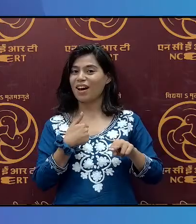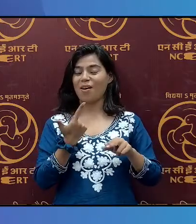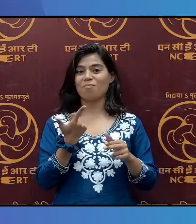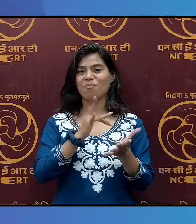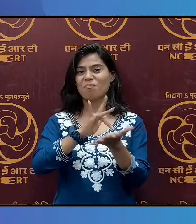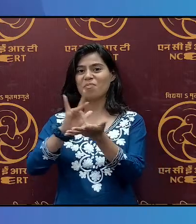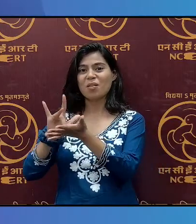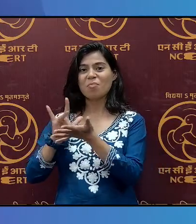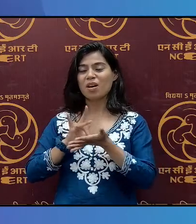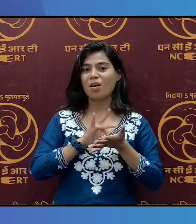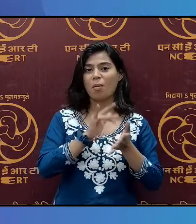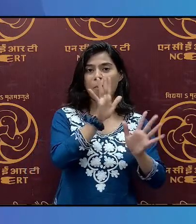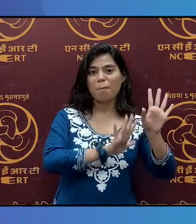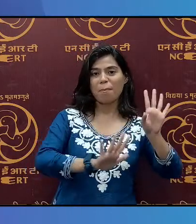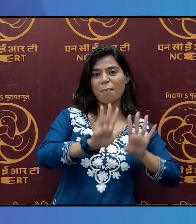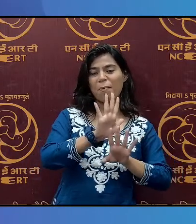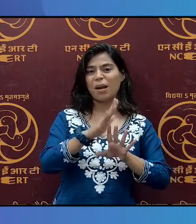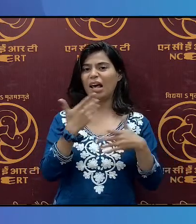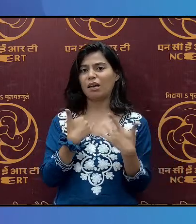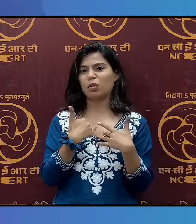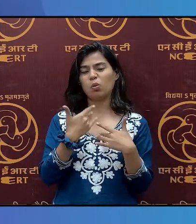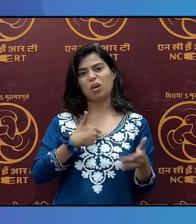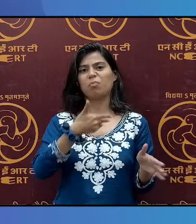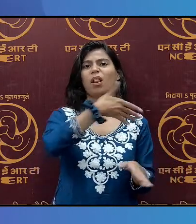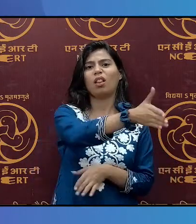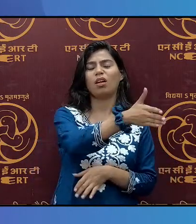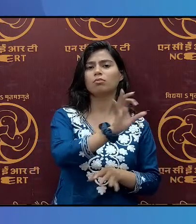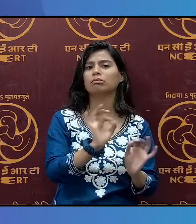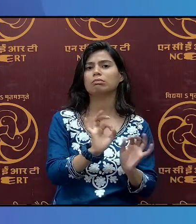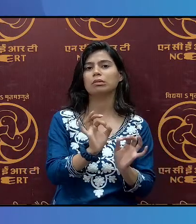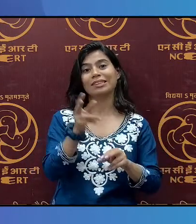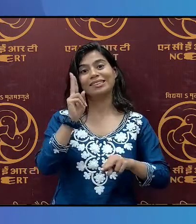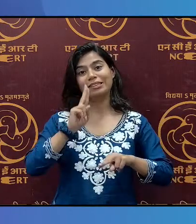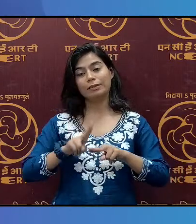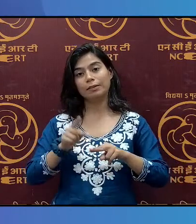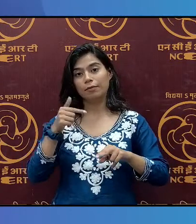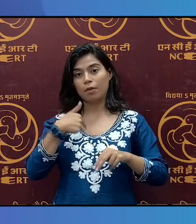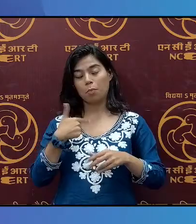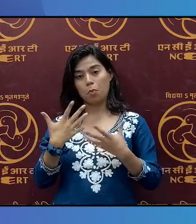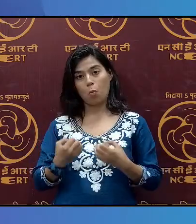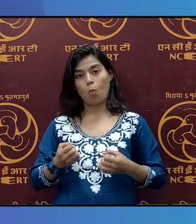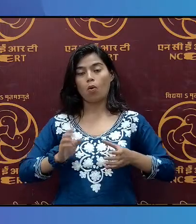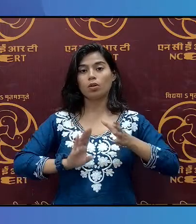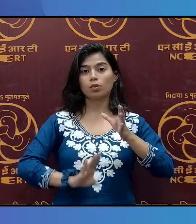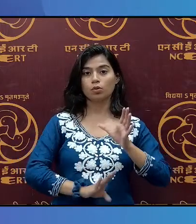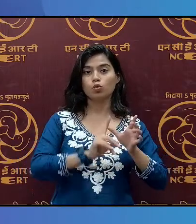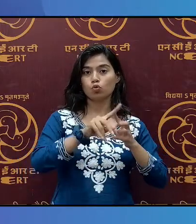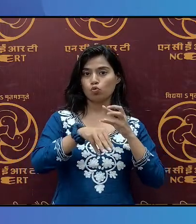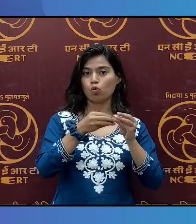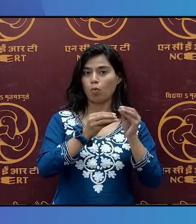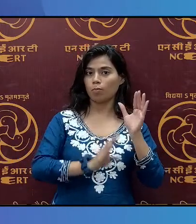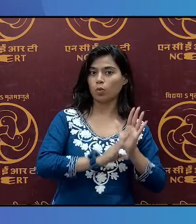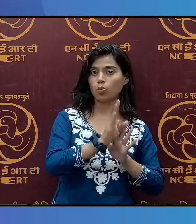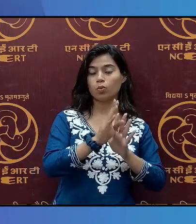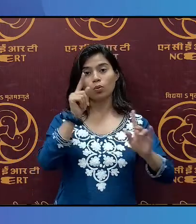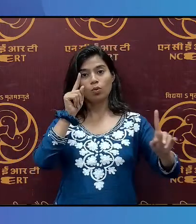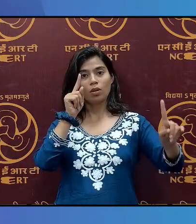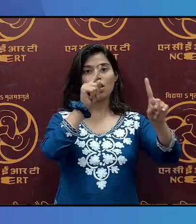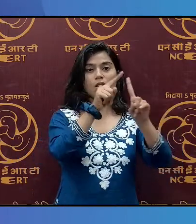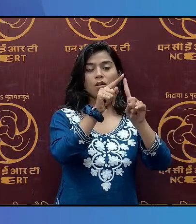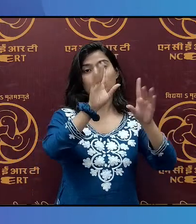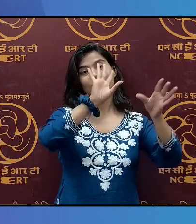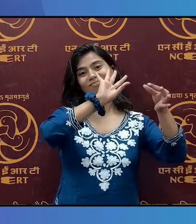don't know which is the path. So we'll not be assured of reaching our destination. So the goals are fixing